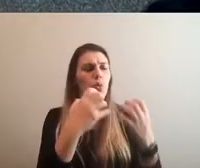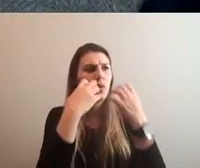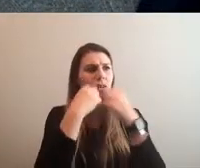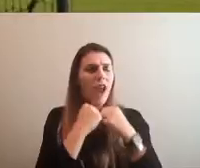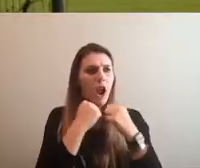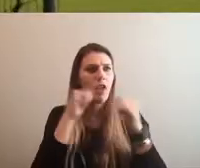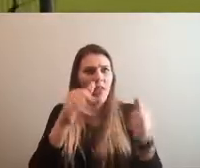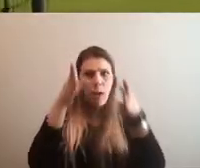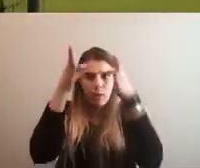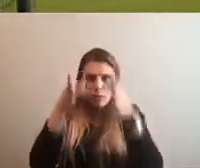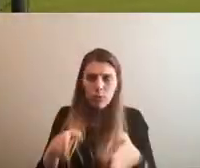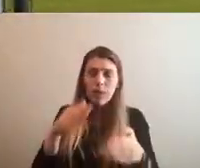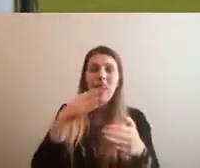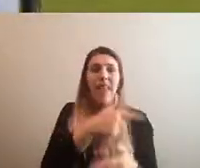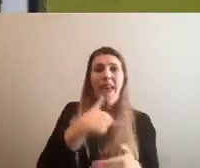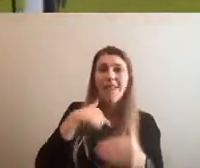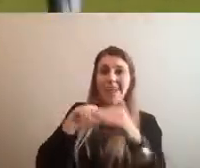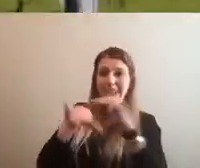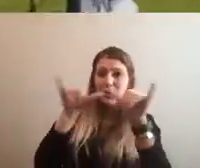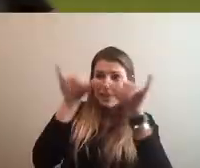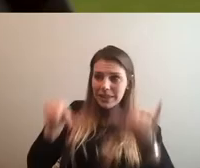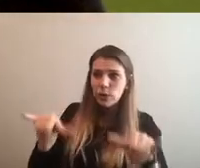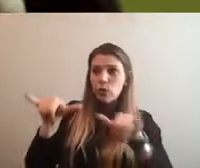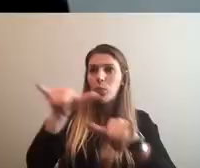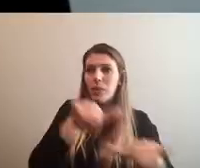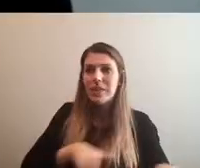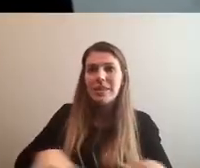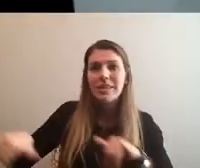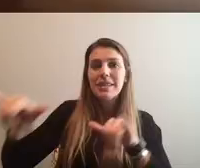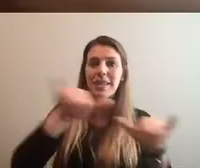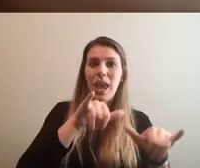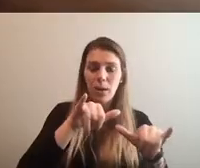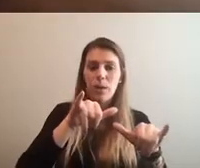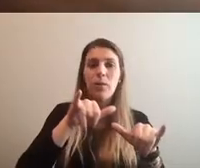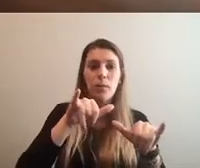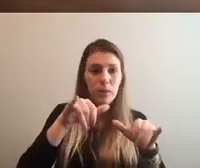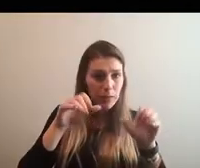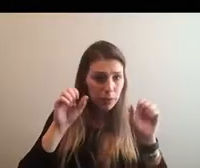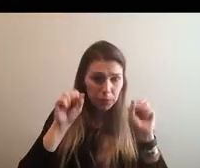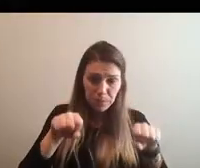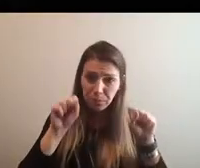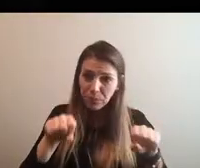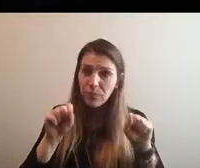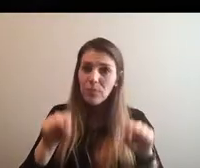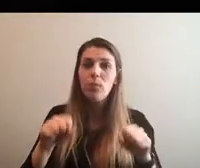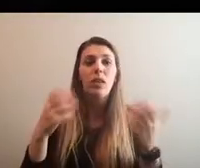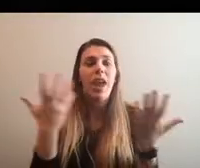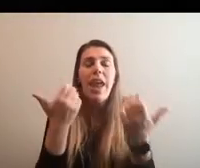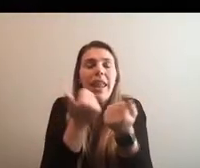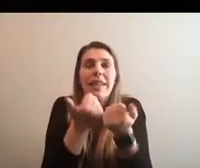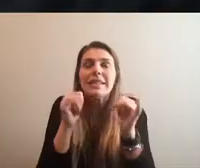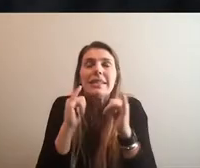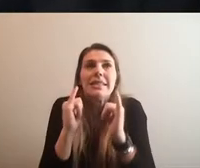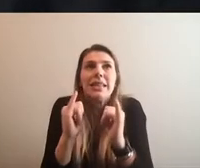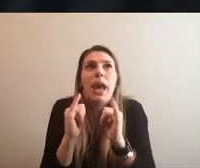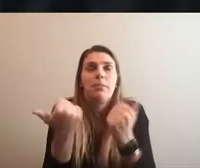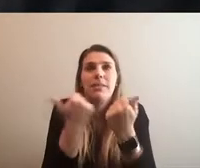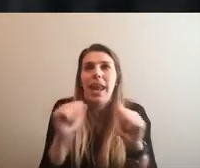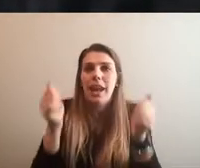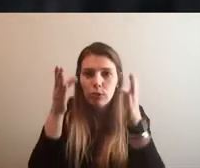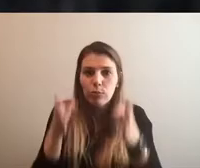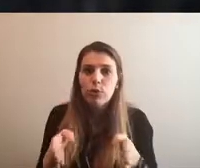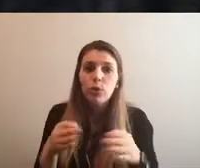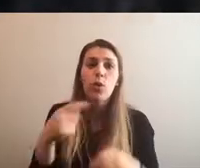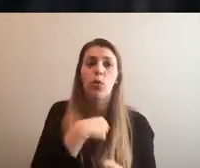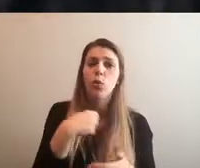have access to the system with the same dignity, the same gifts, the same possibility as anyone else. We're standing